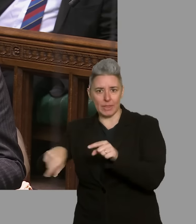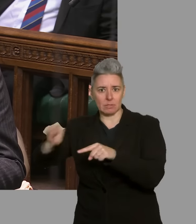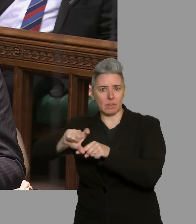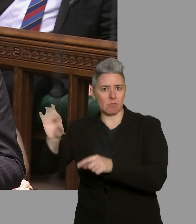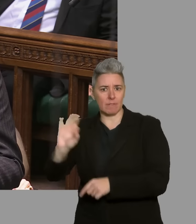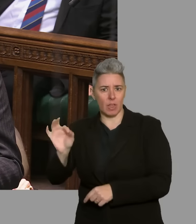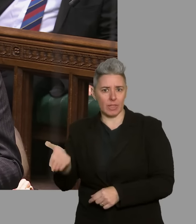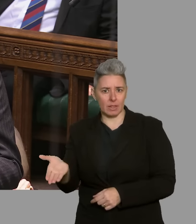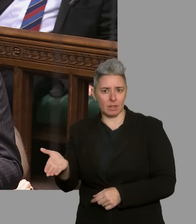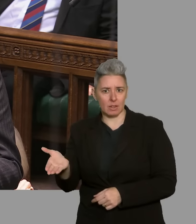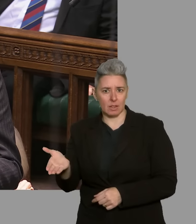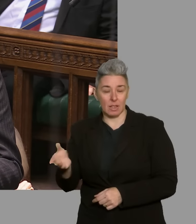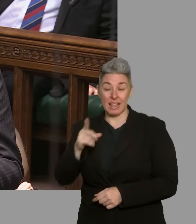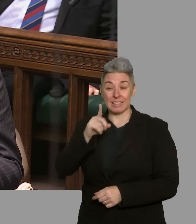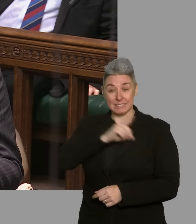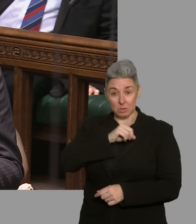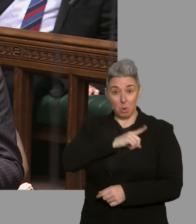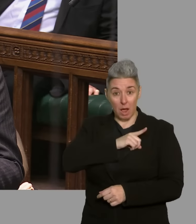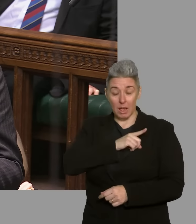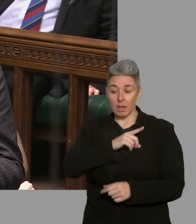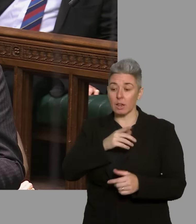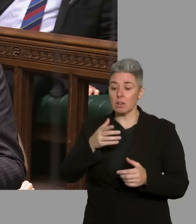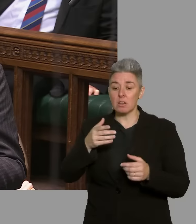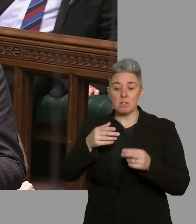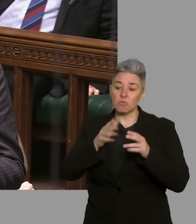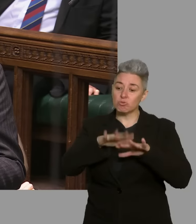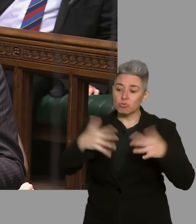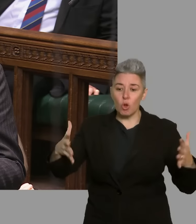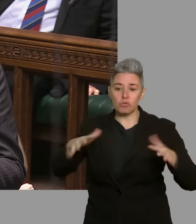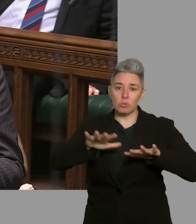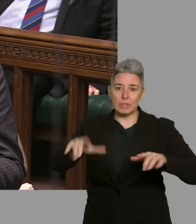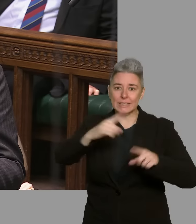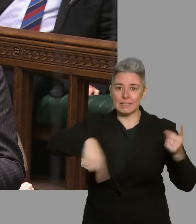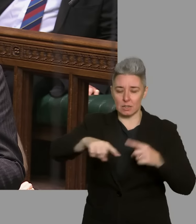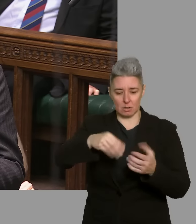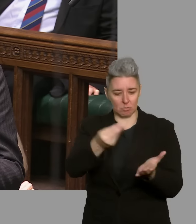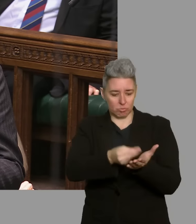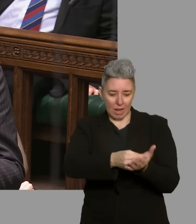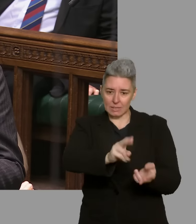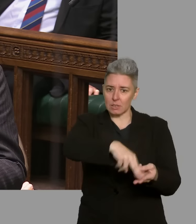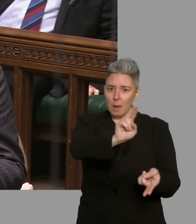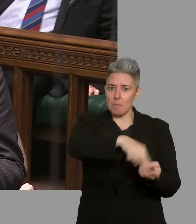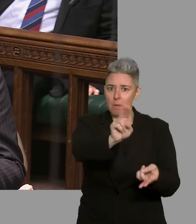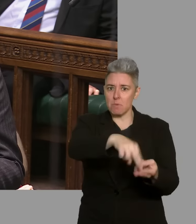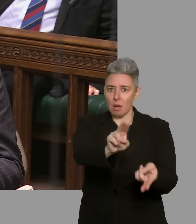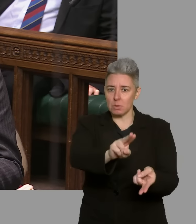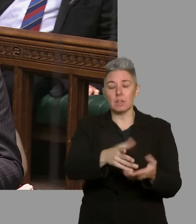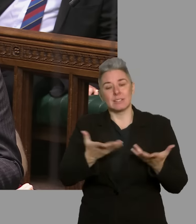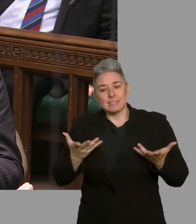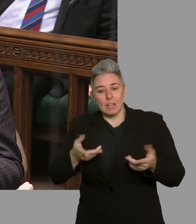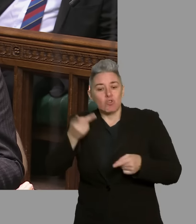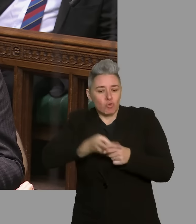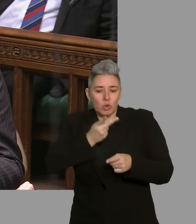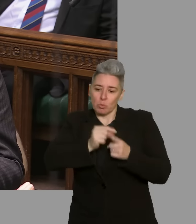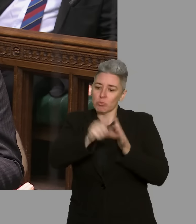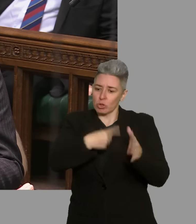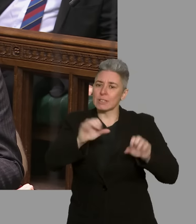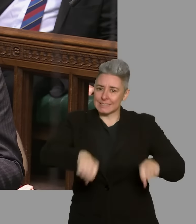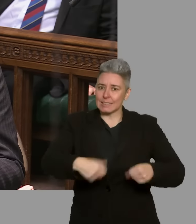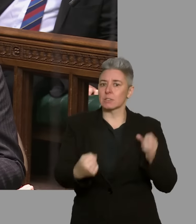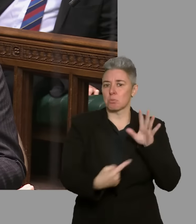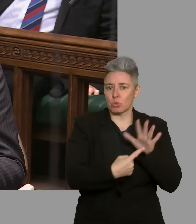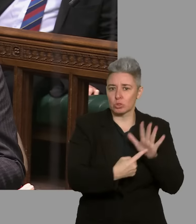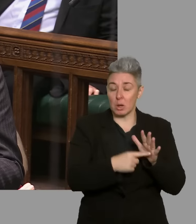properties. Yes, renewable projects are important, but the huge environmental tariffs on our electricity bills are not